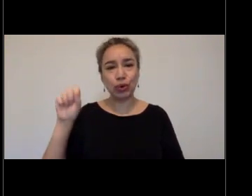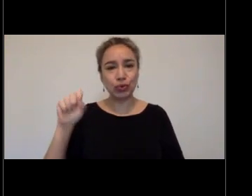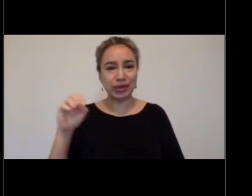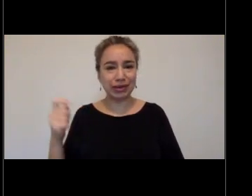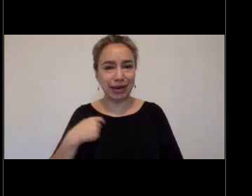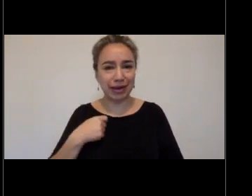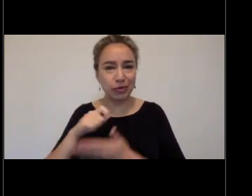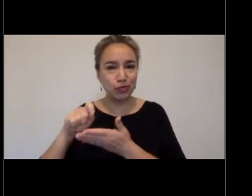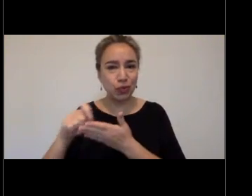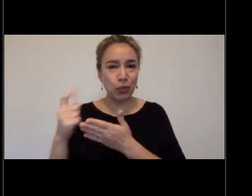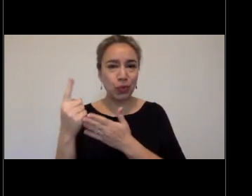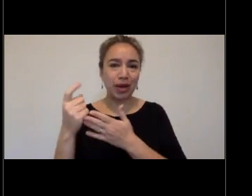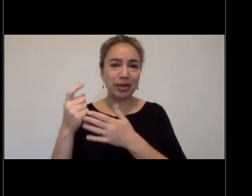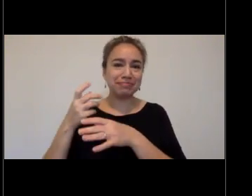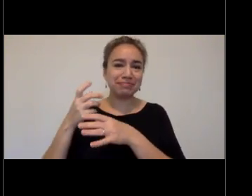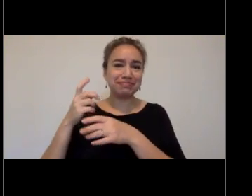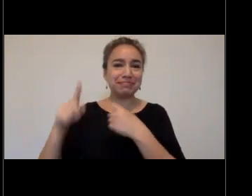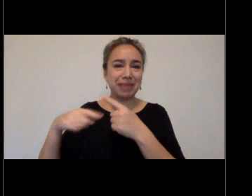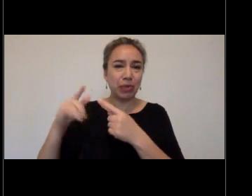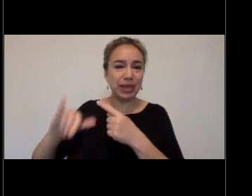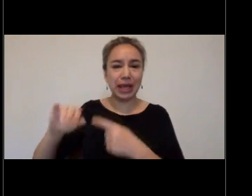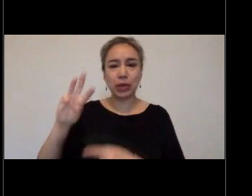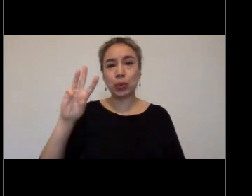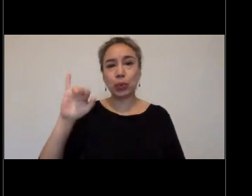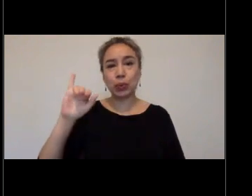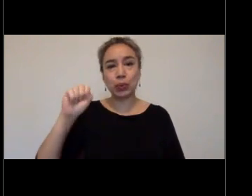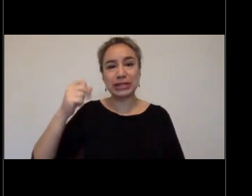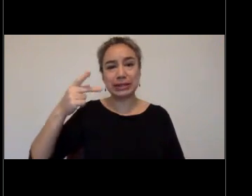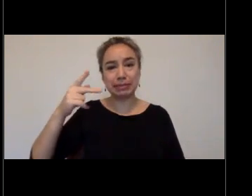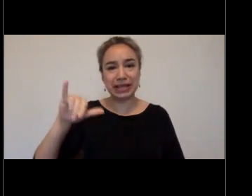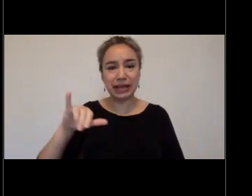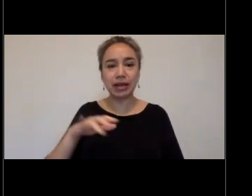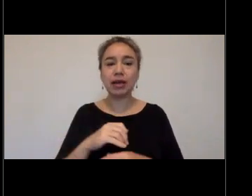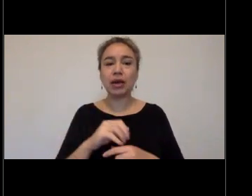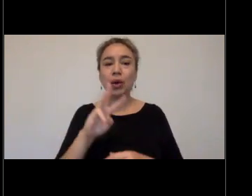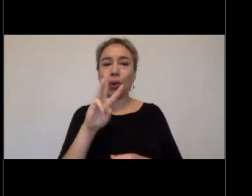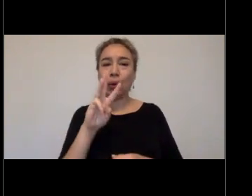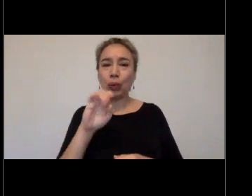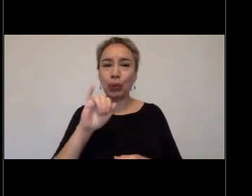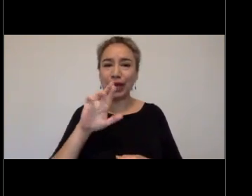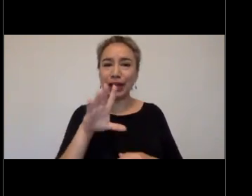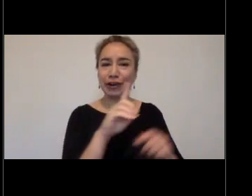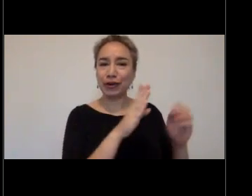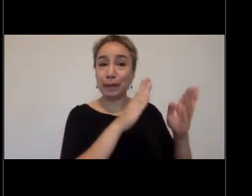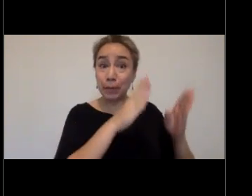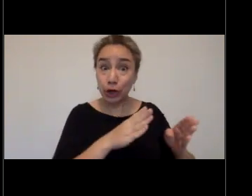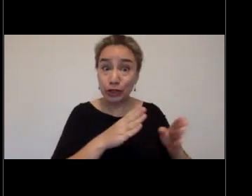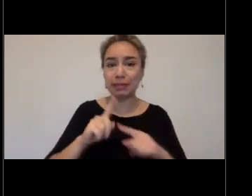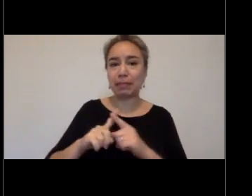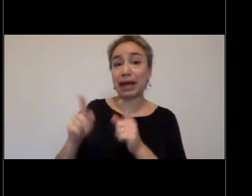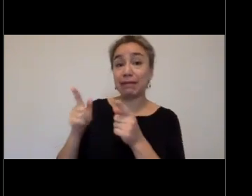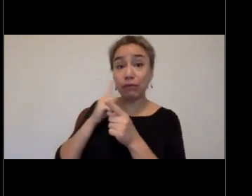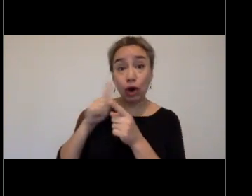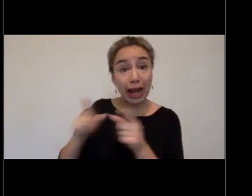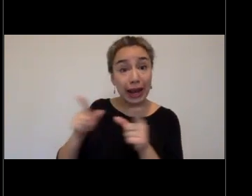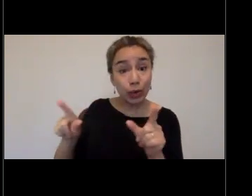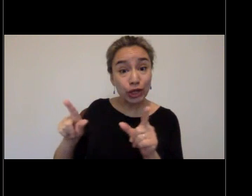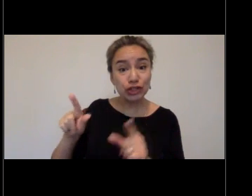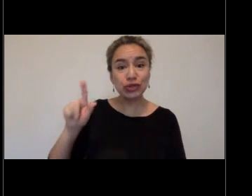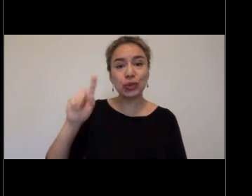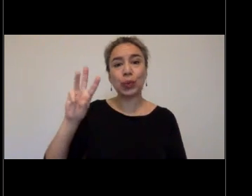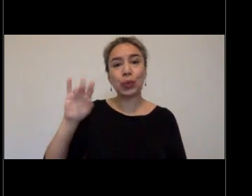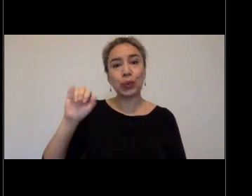So we're trying to think of what's the equivalent of weird for languages. And so we came up with written, institutionally supported,